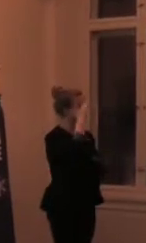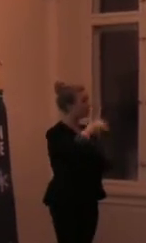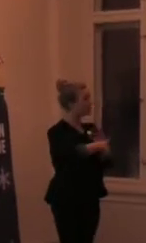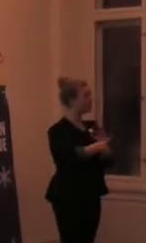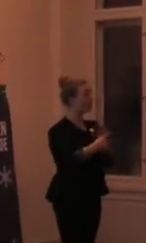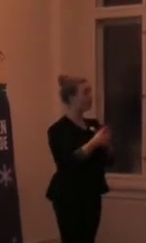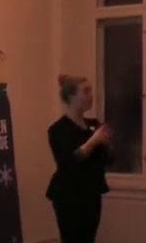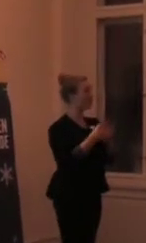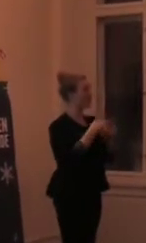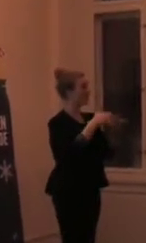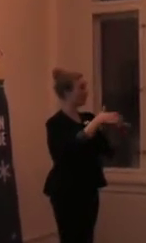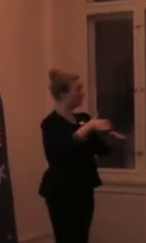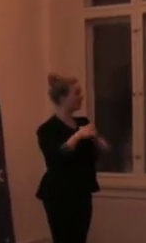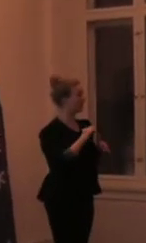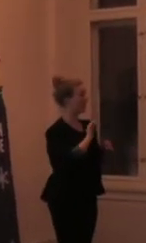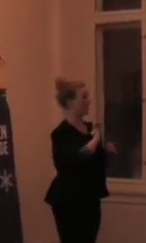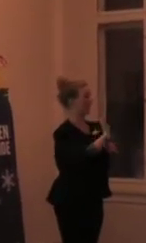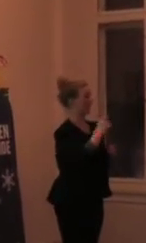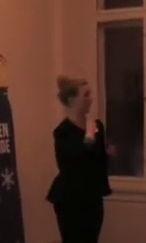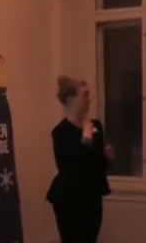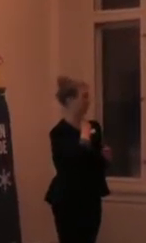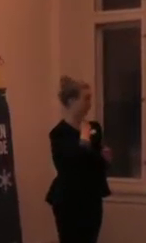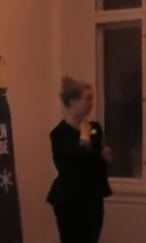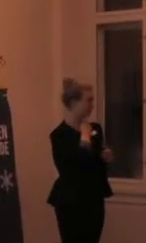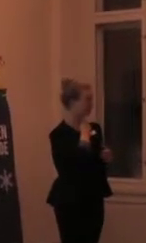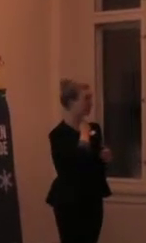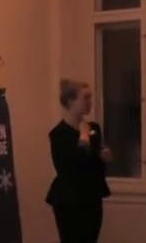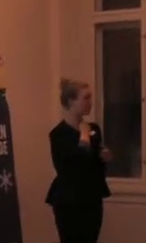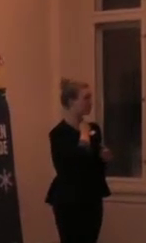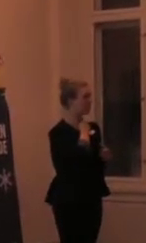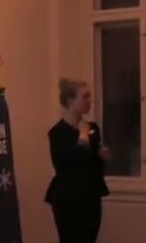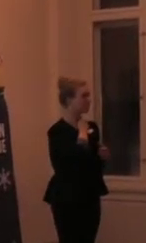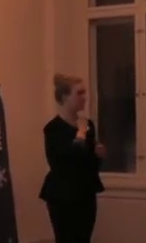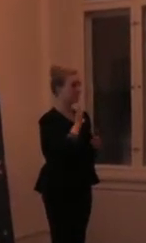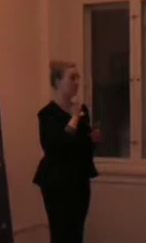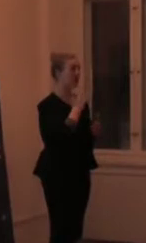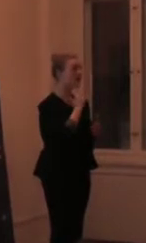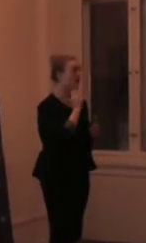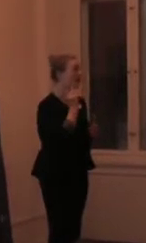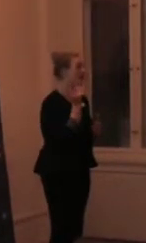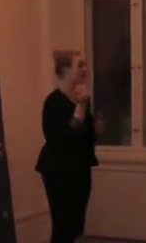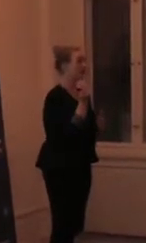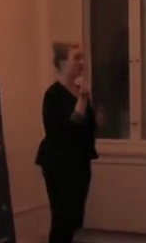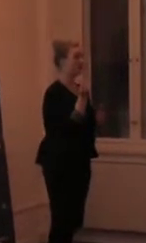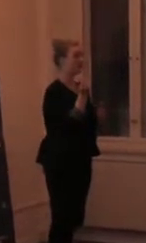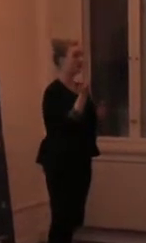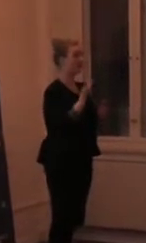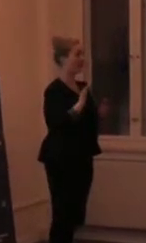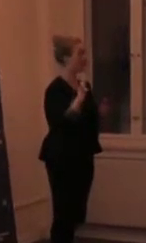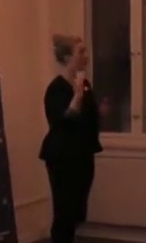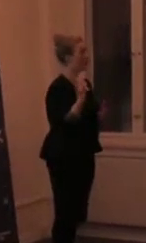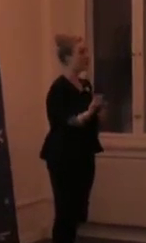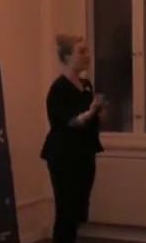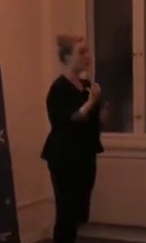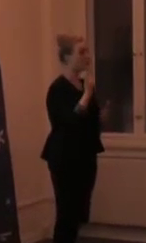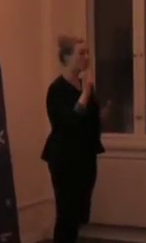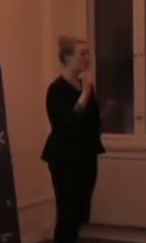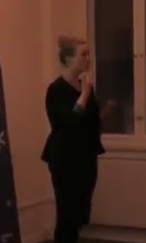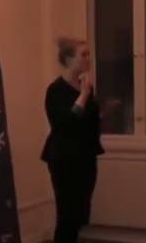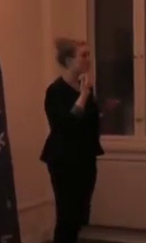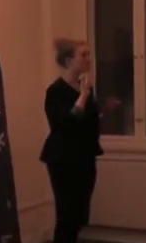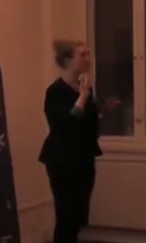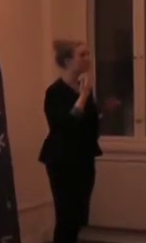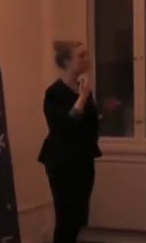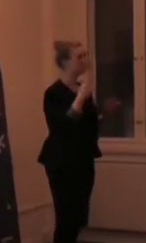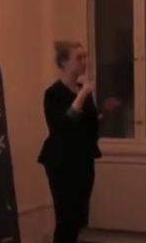and wrote her story to that extent of honesty and rawness. She